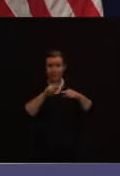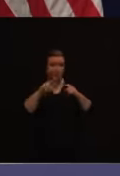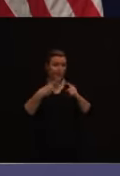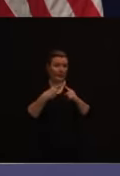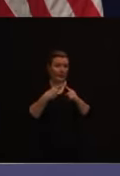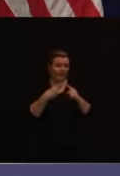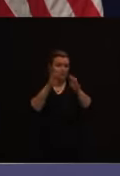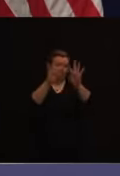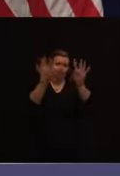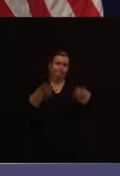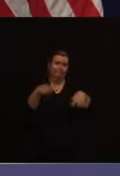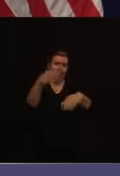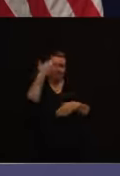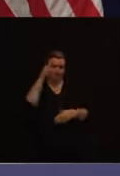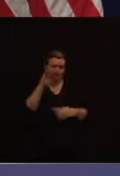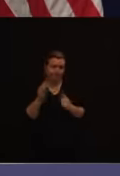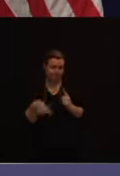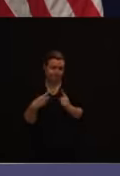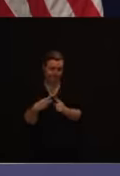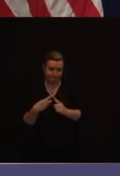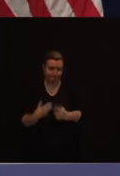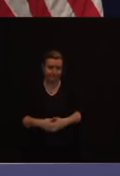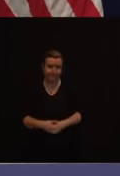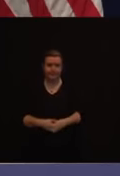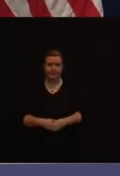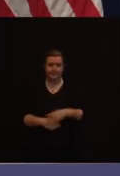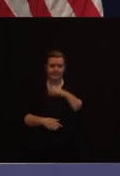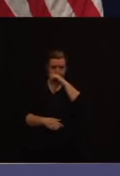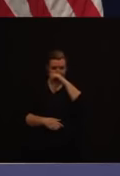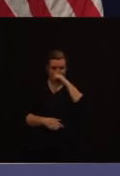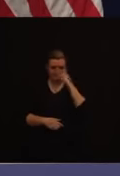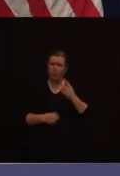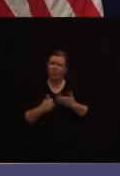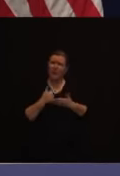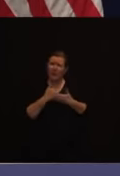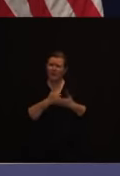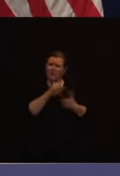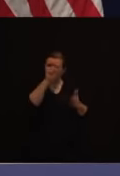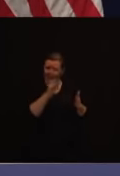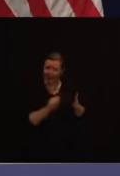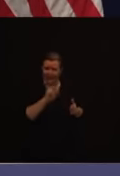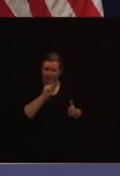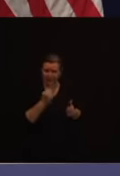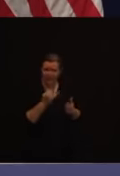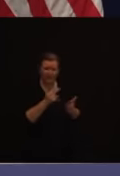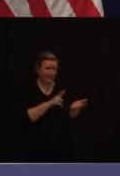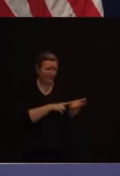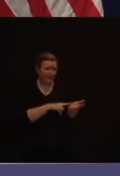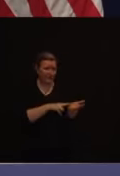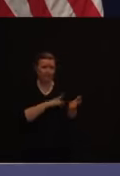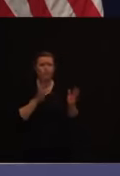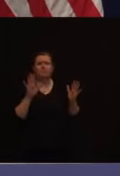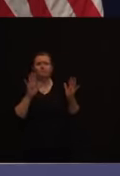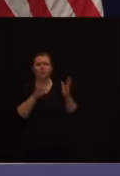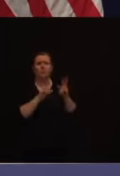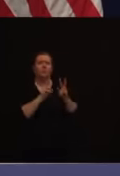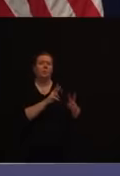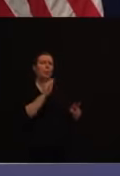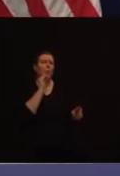help unburden them? The answer, I think, is again got to be yes. I can't tell you exactly what that looks like, but would either one of you want to add to